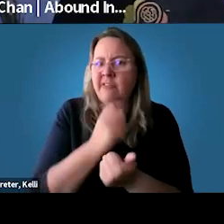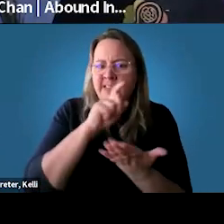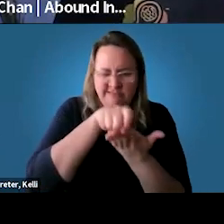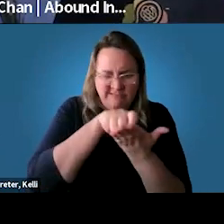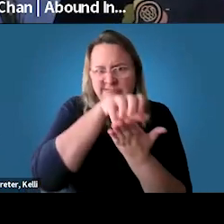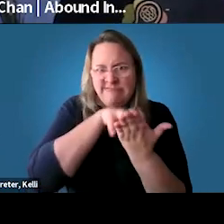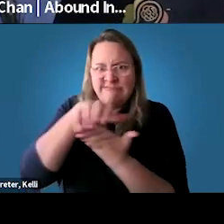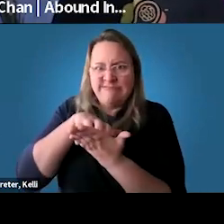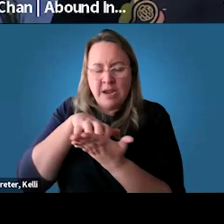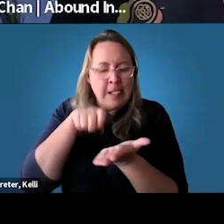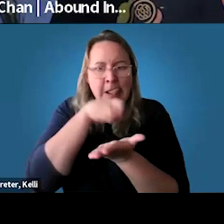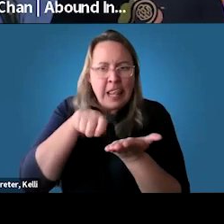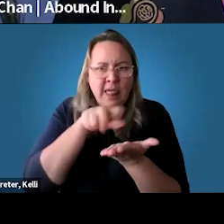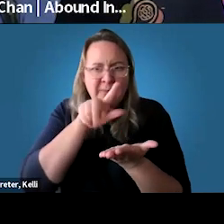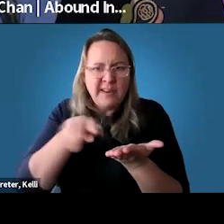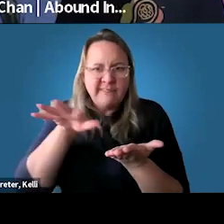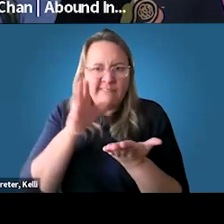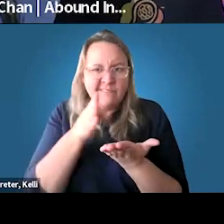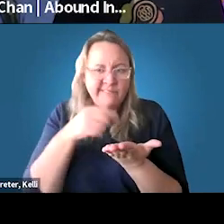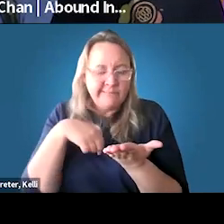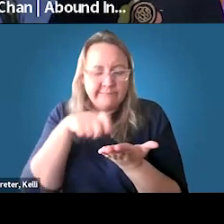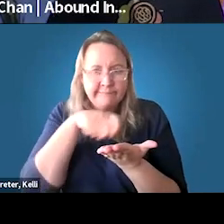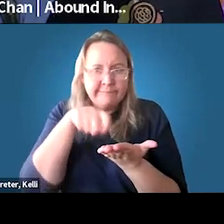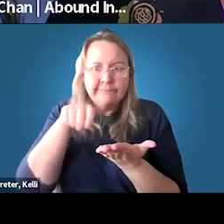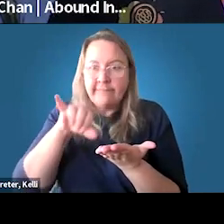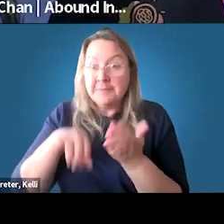down? Give that a circle.